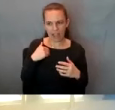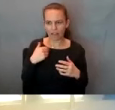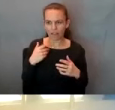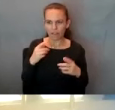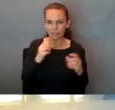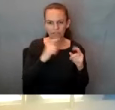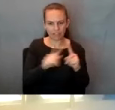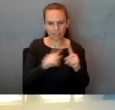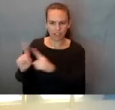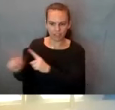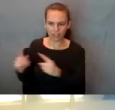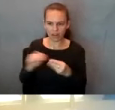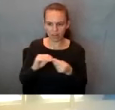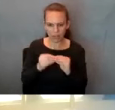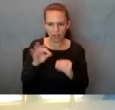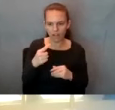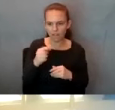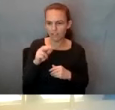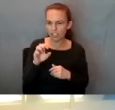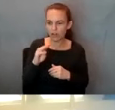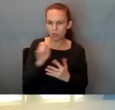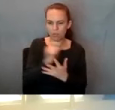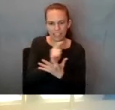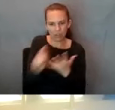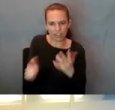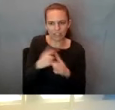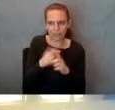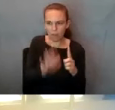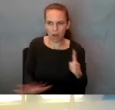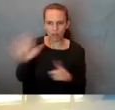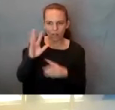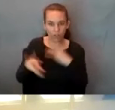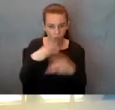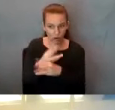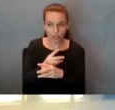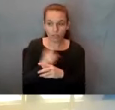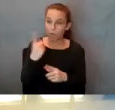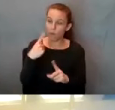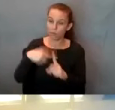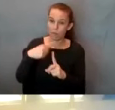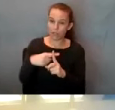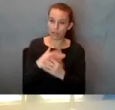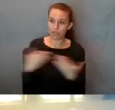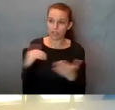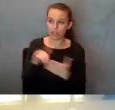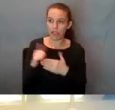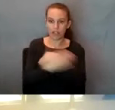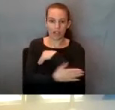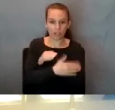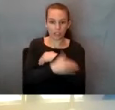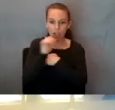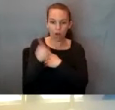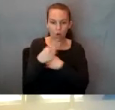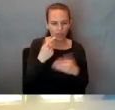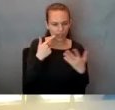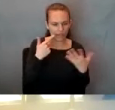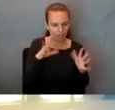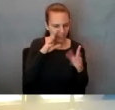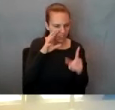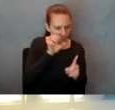countries. So one great thing during this pandemic has been the fact that, you know, countries have not only sequenced, but have shared in a public